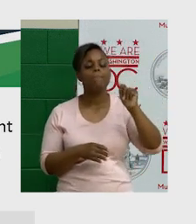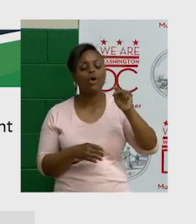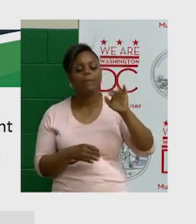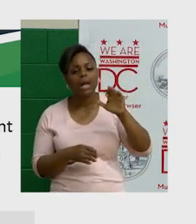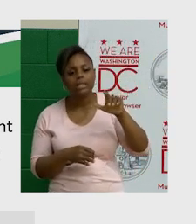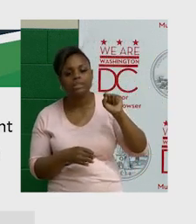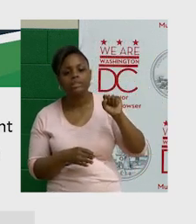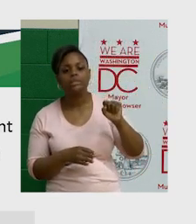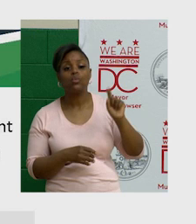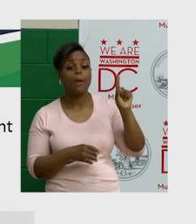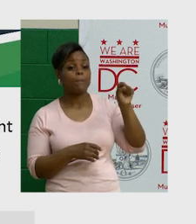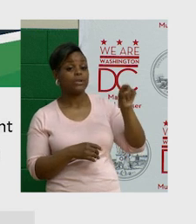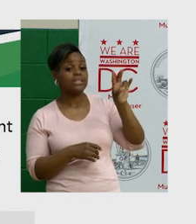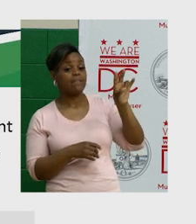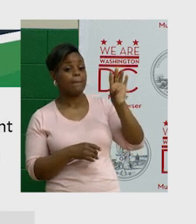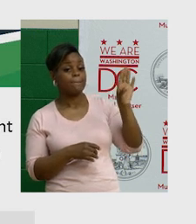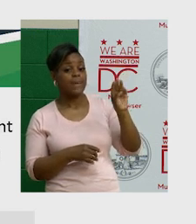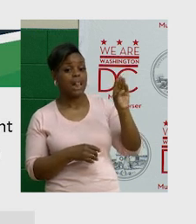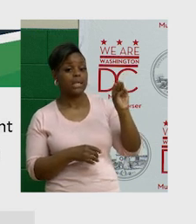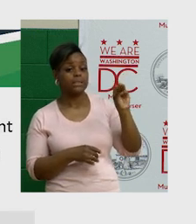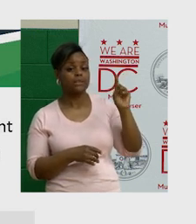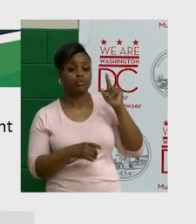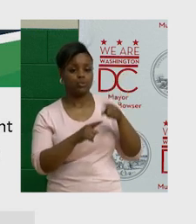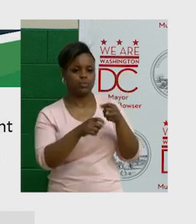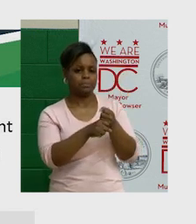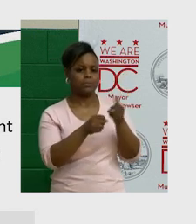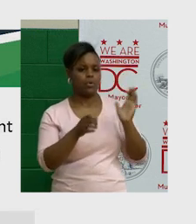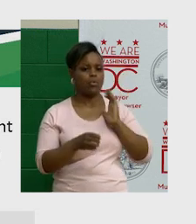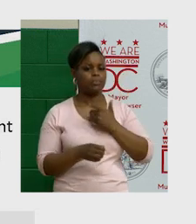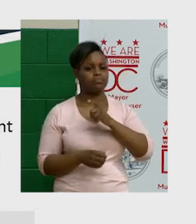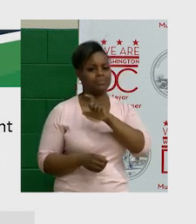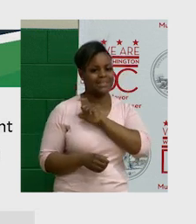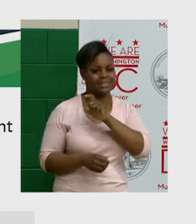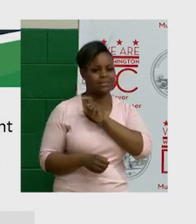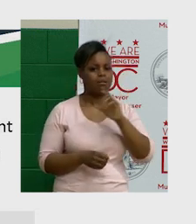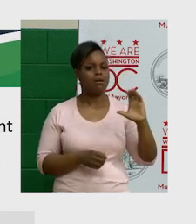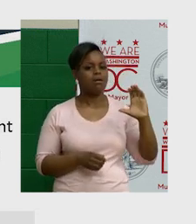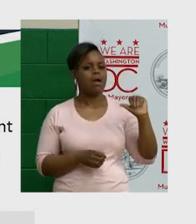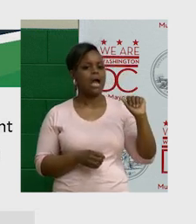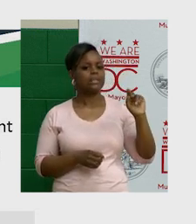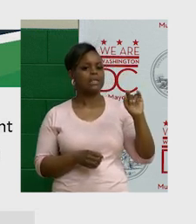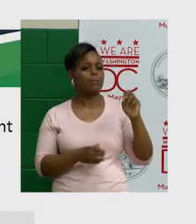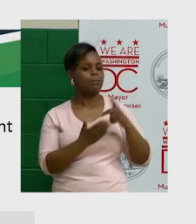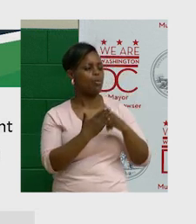our police cadet program from 70 to 100 positions,